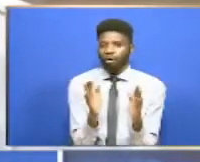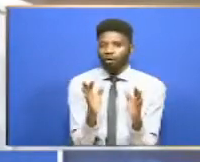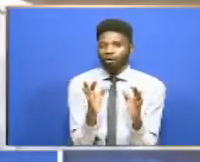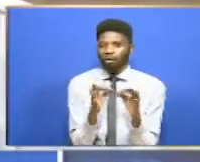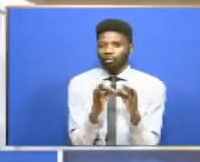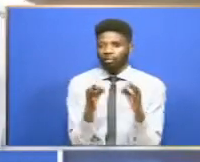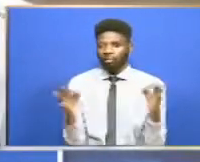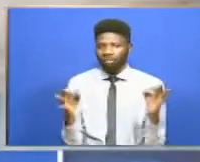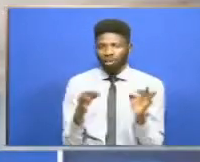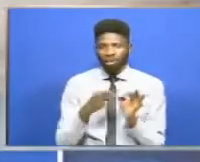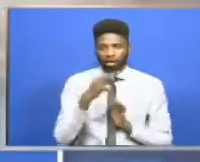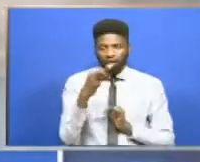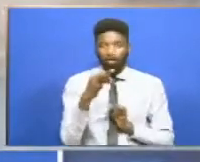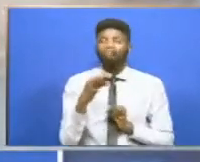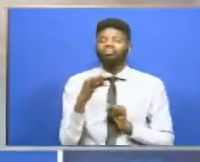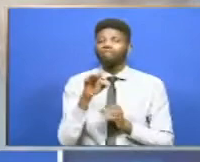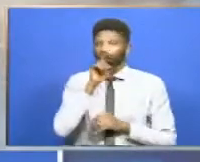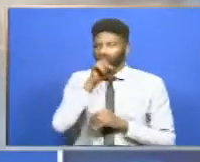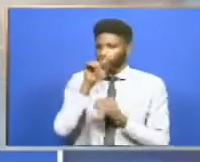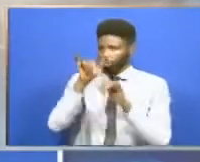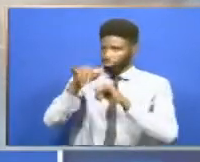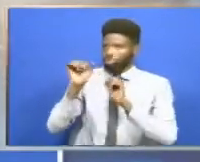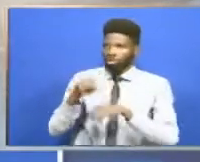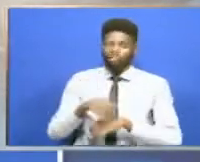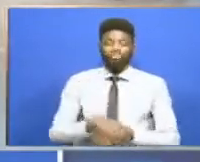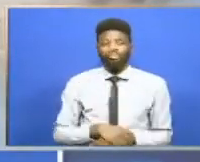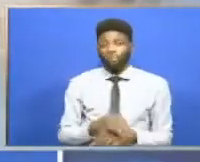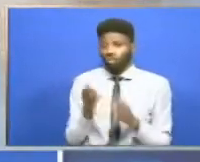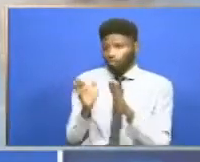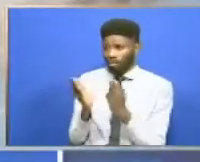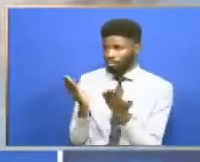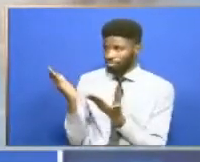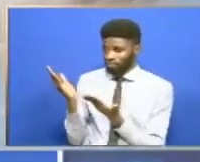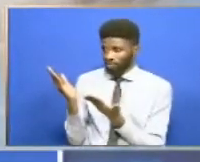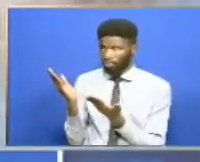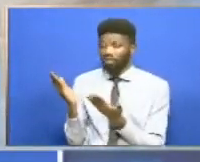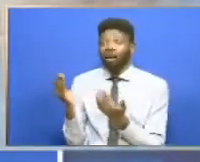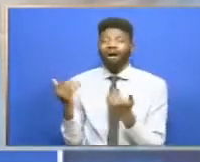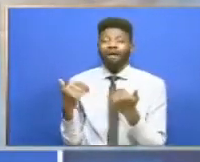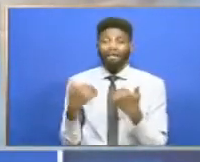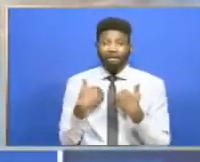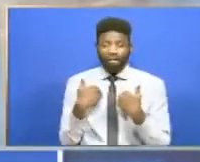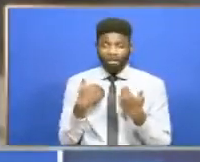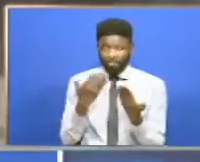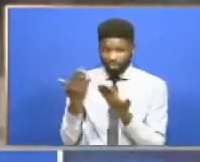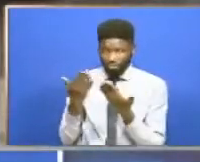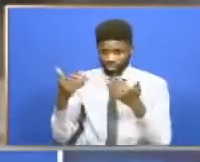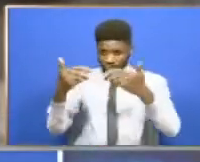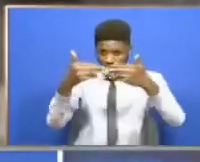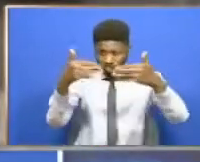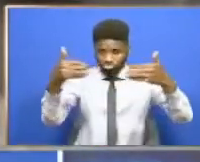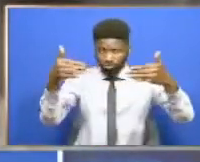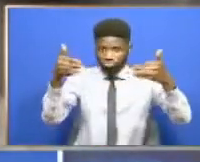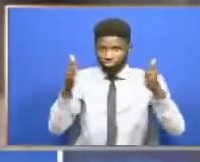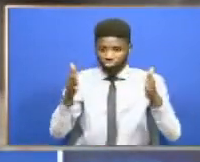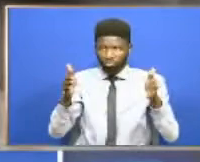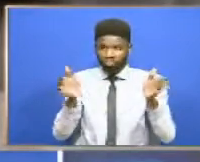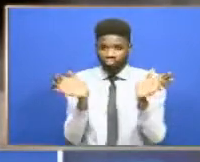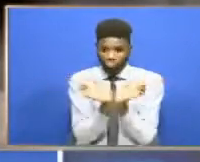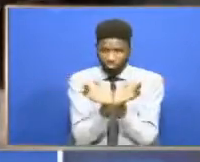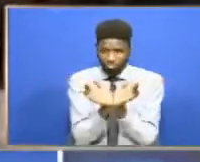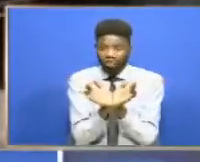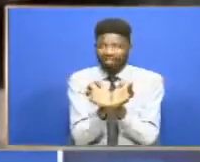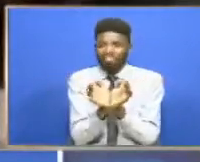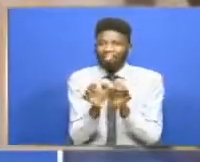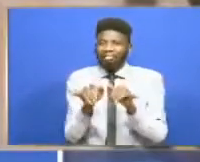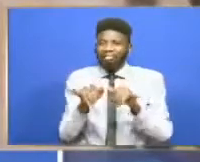actually confine an animal. Kwenye mfumo huo kuku kuzwa katika safu na nguzo za vizimba vinavyofanana kwenye kitengo